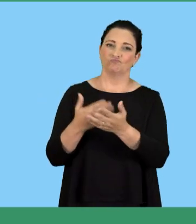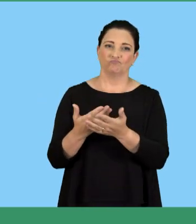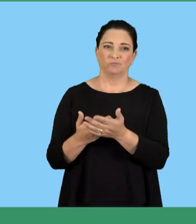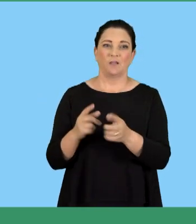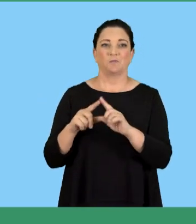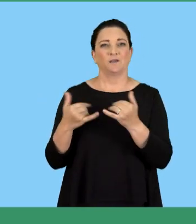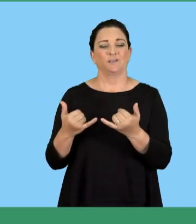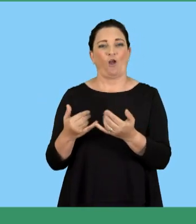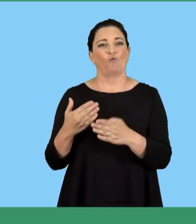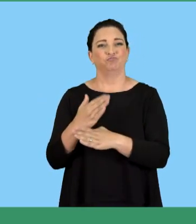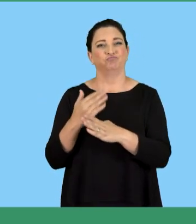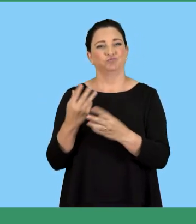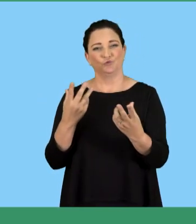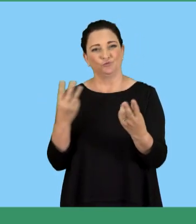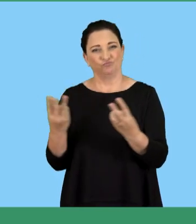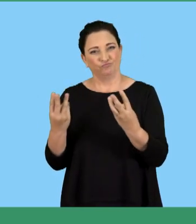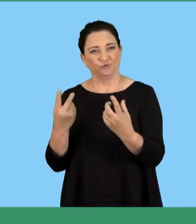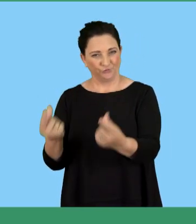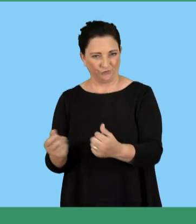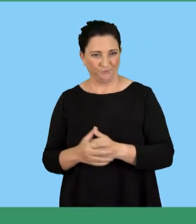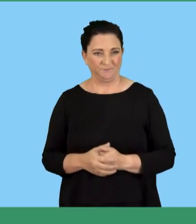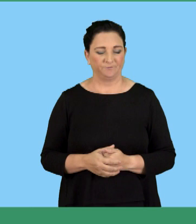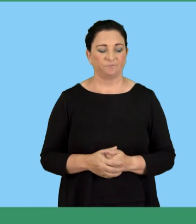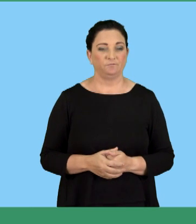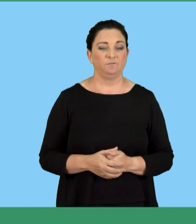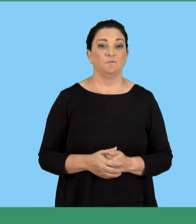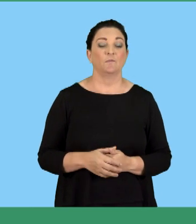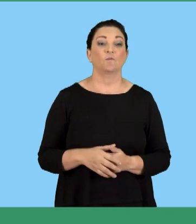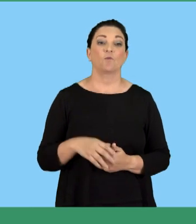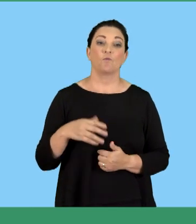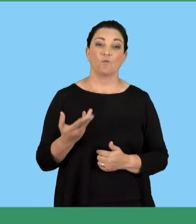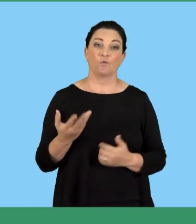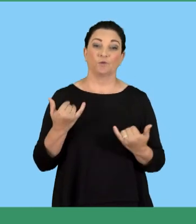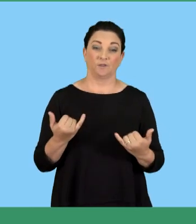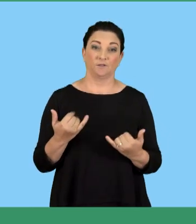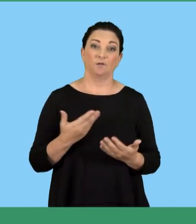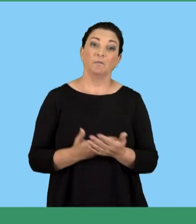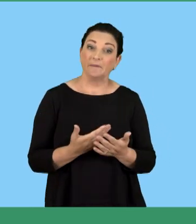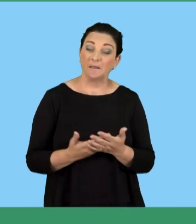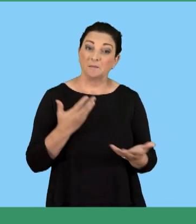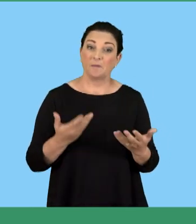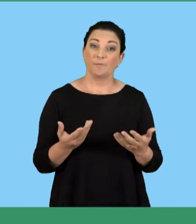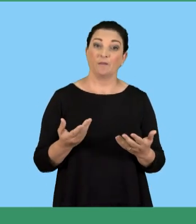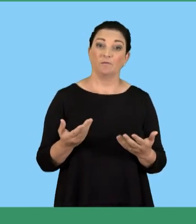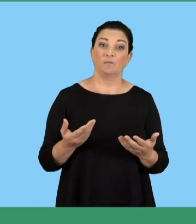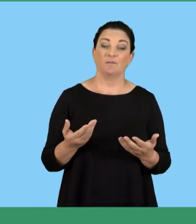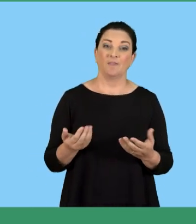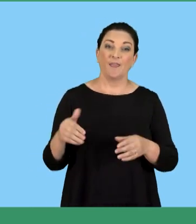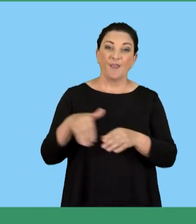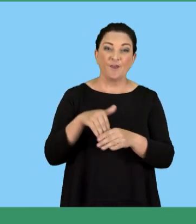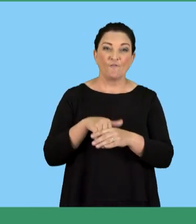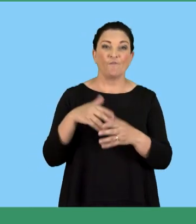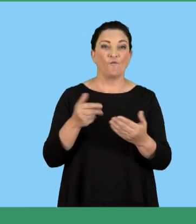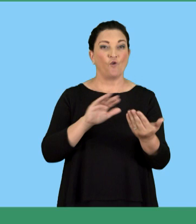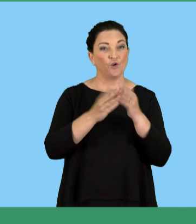will be done by employees. And then another aspect is that they can now be involved, or involvement in